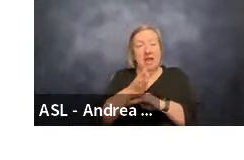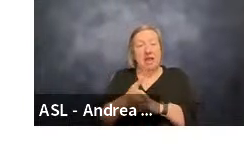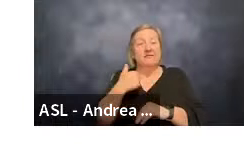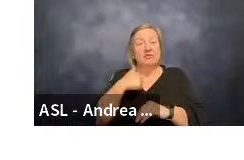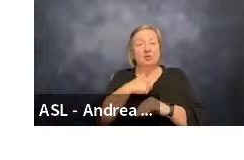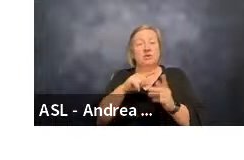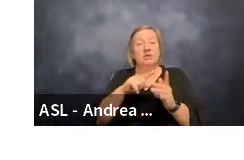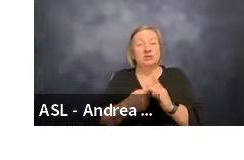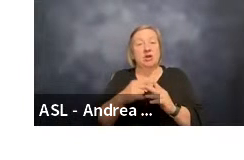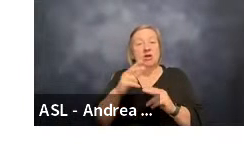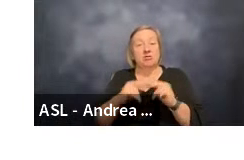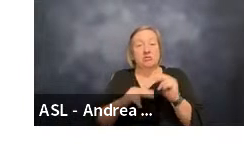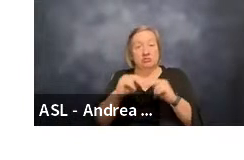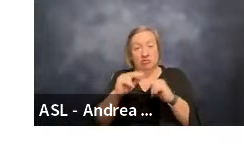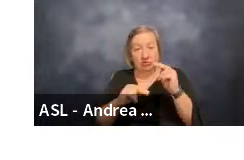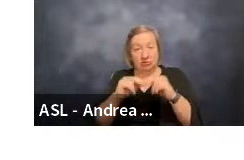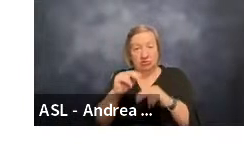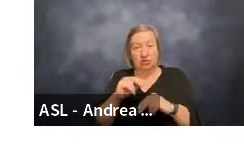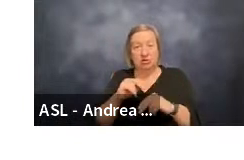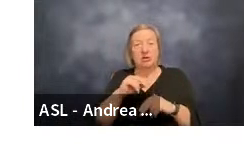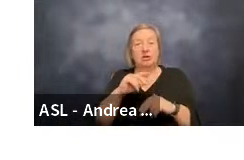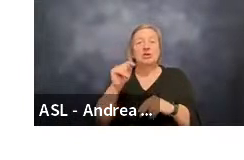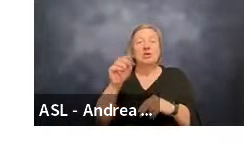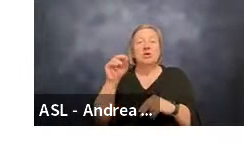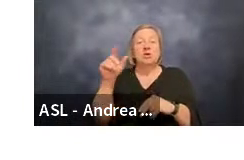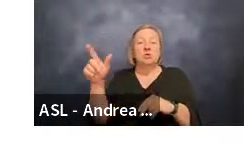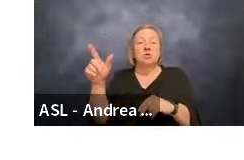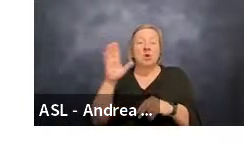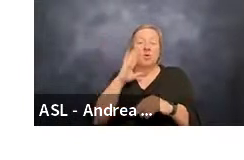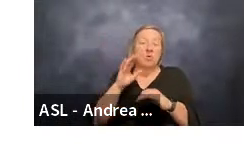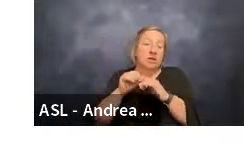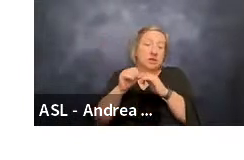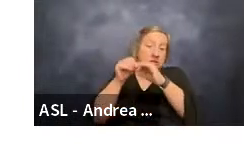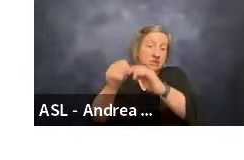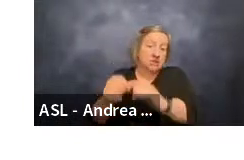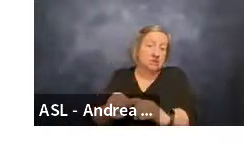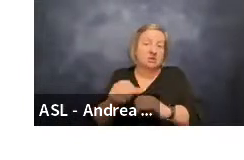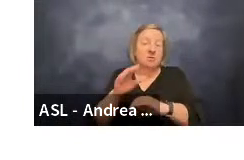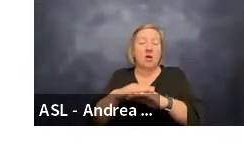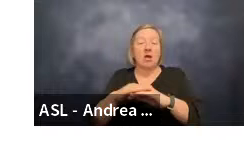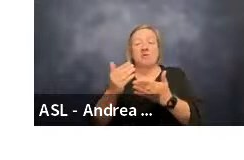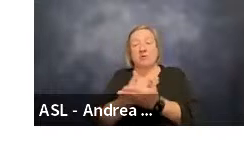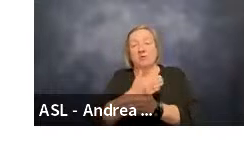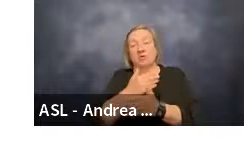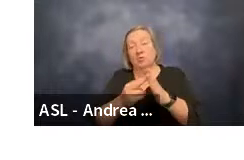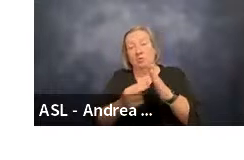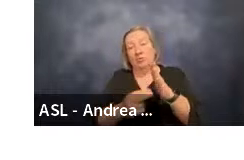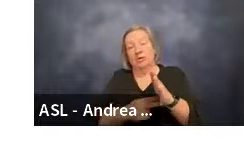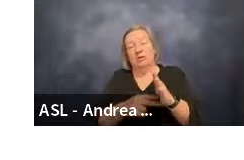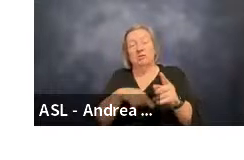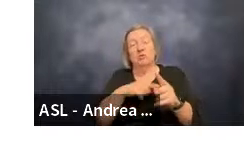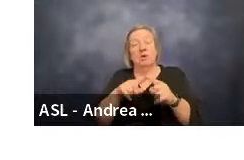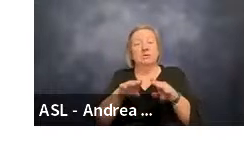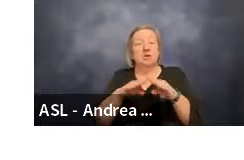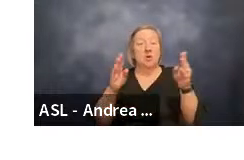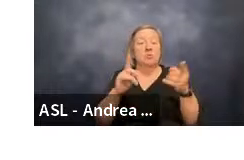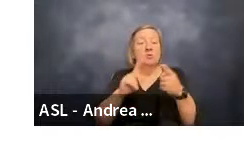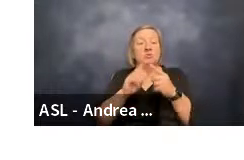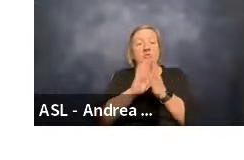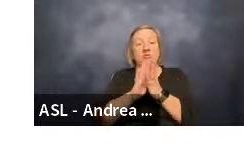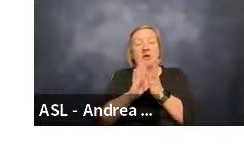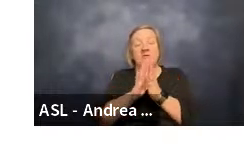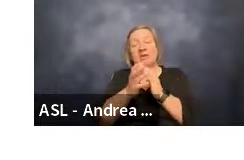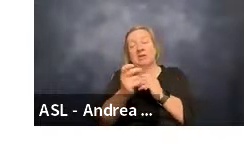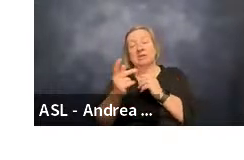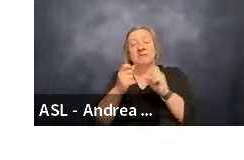under construction. And then tolling is going to continue on the new bridge once it's open to traffic several